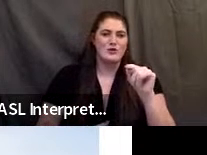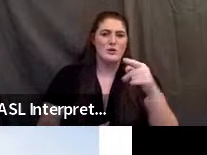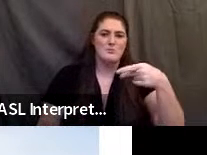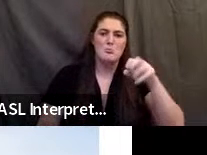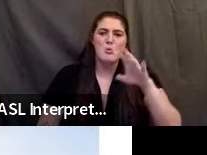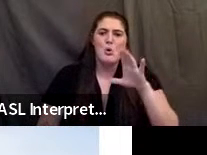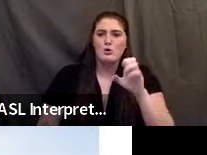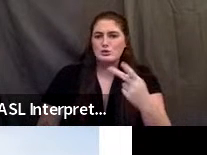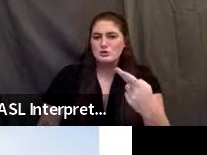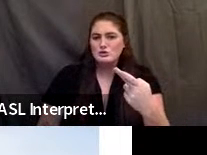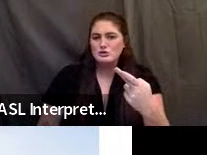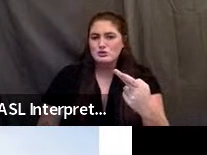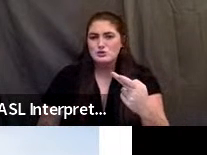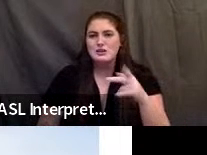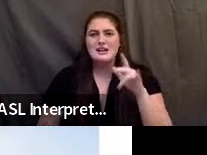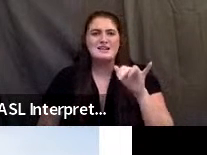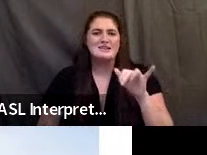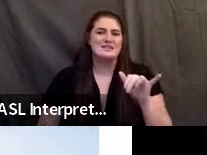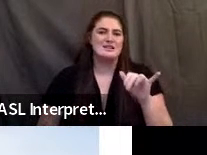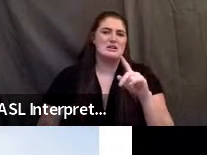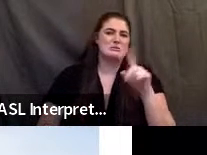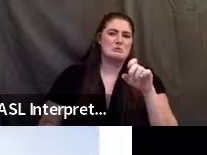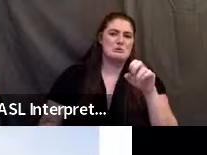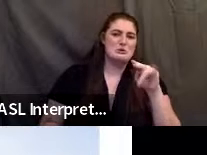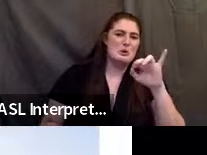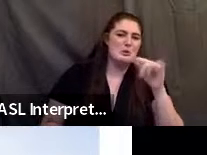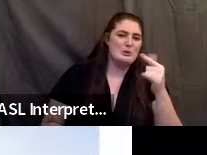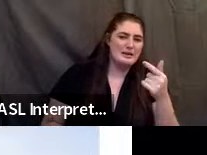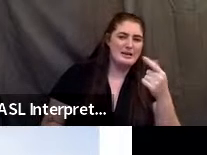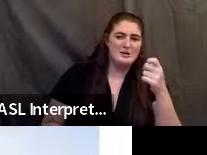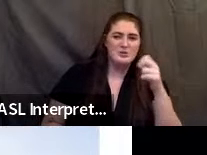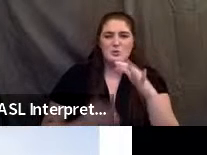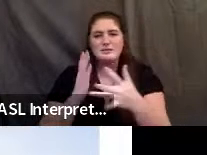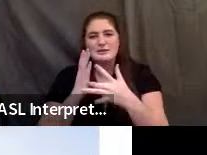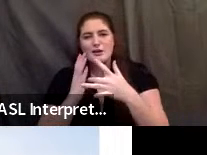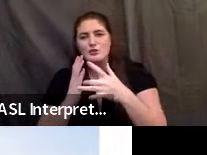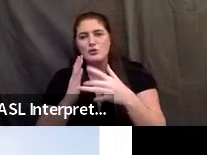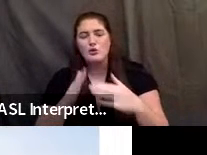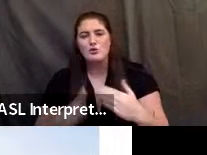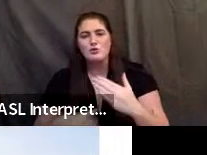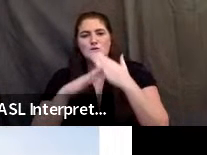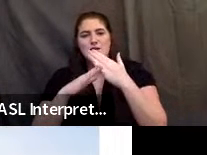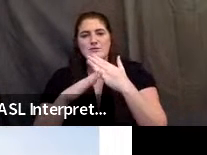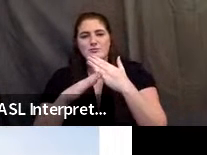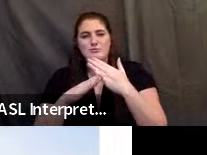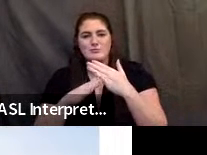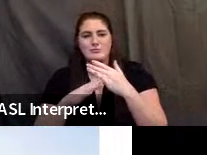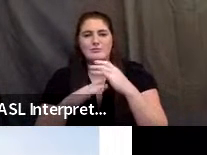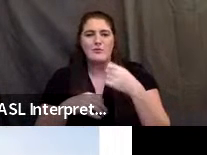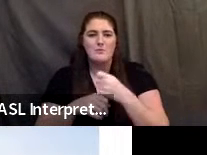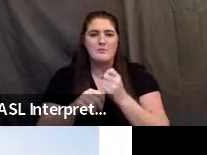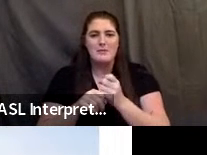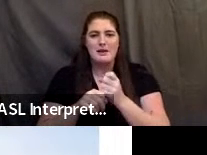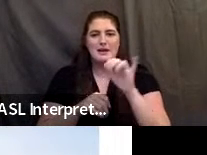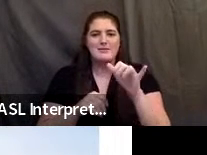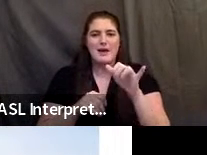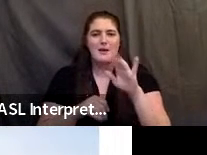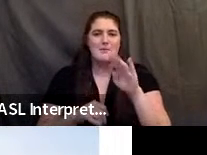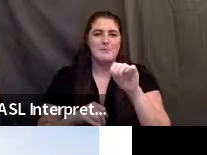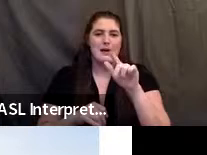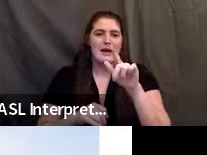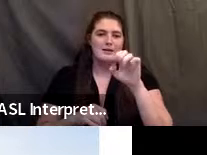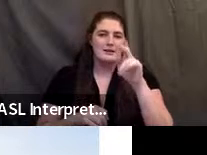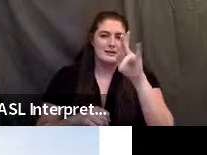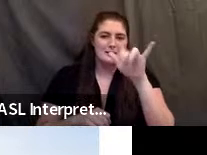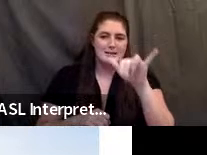nice. Is there like a zoning or a technical restriction that prevents you from making those balconies like slightly deeper, like 6